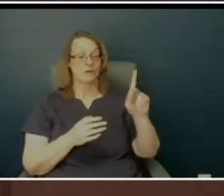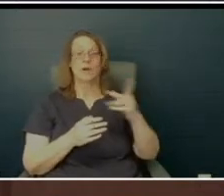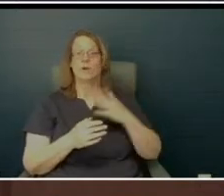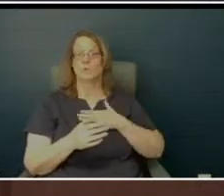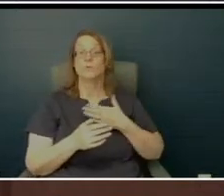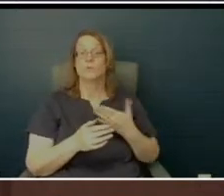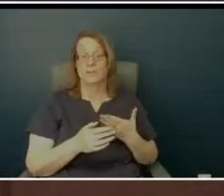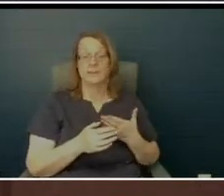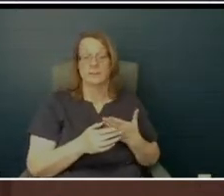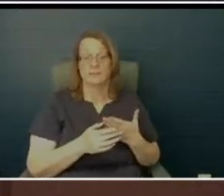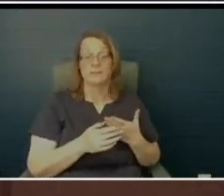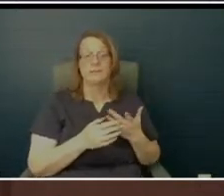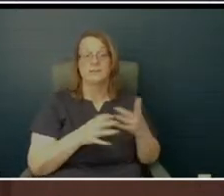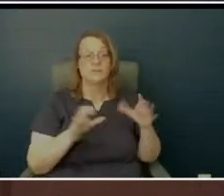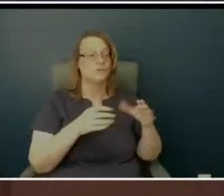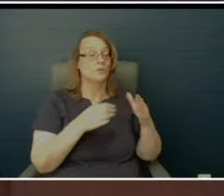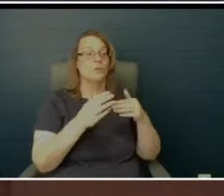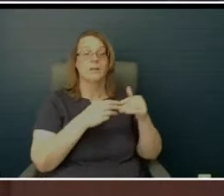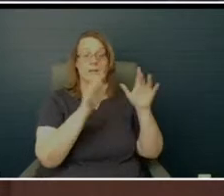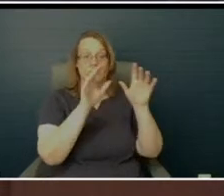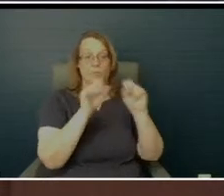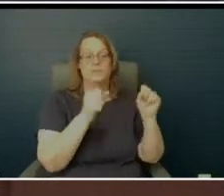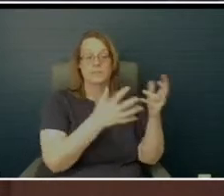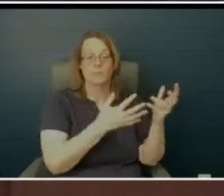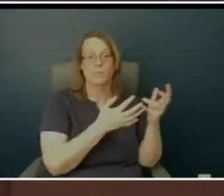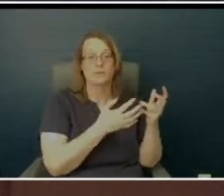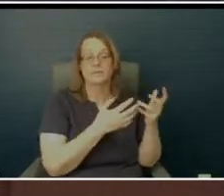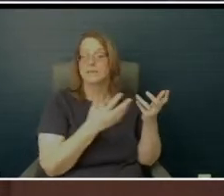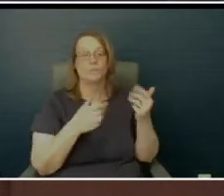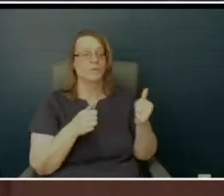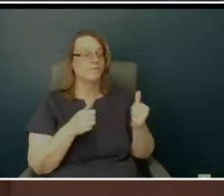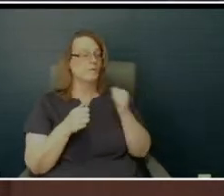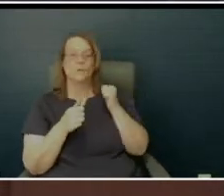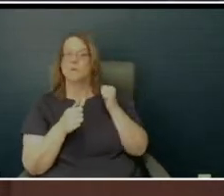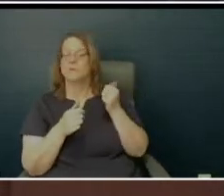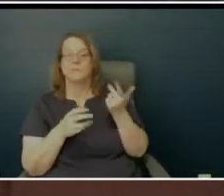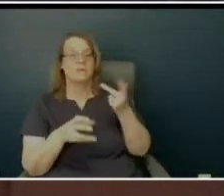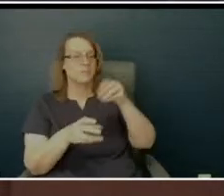the fifth over 125 times. Why risk